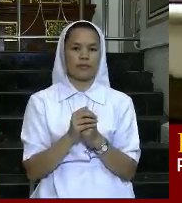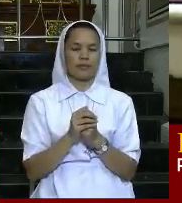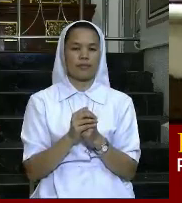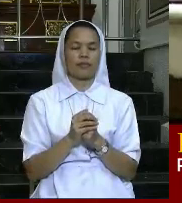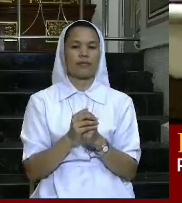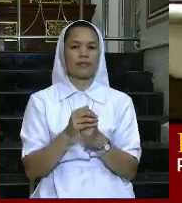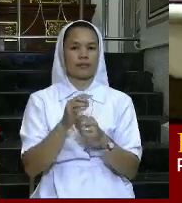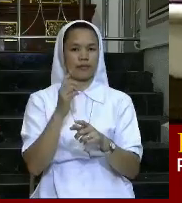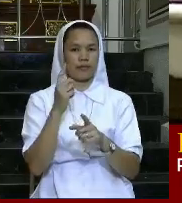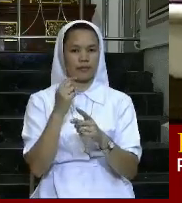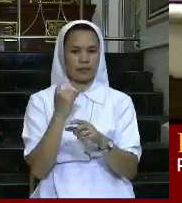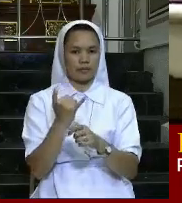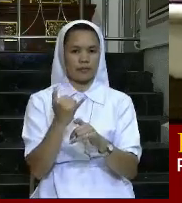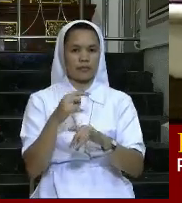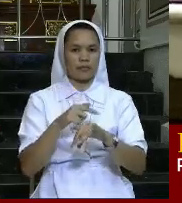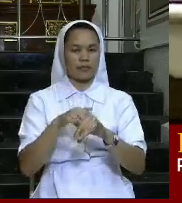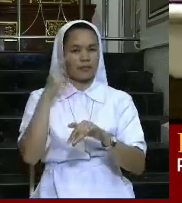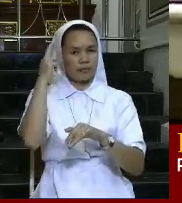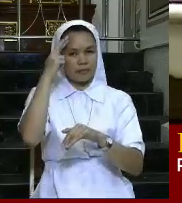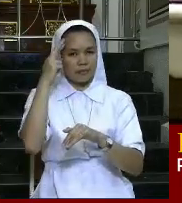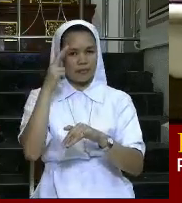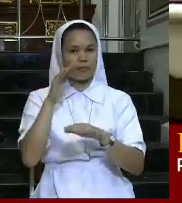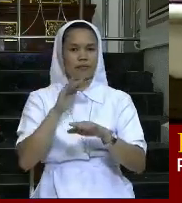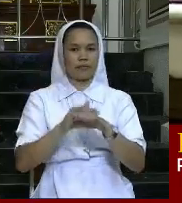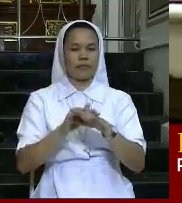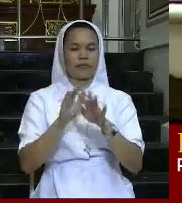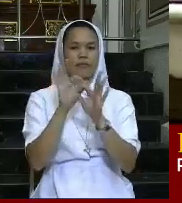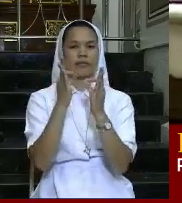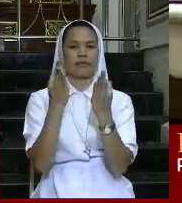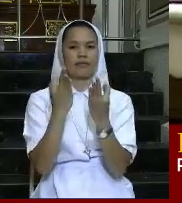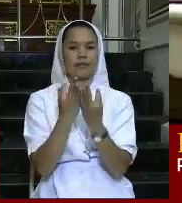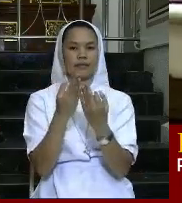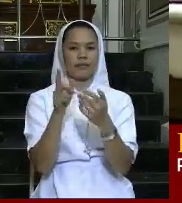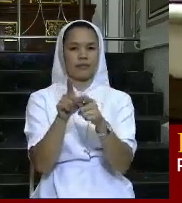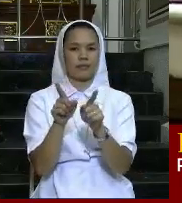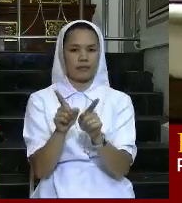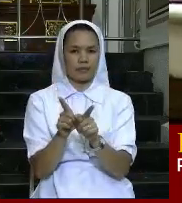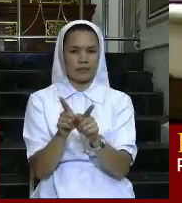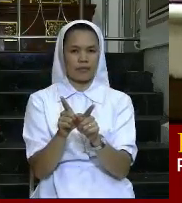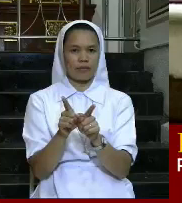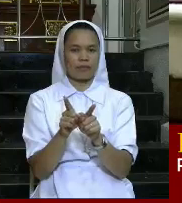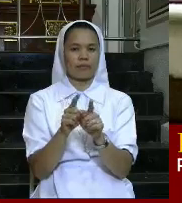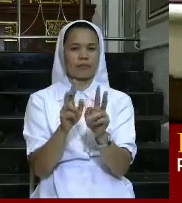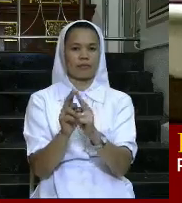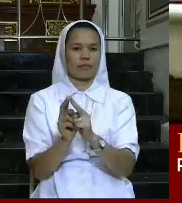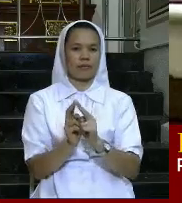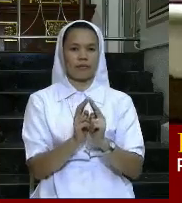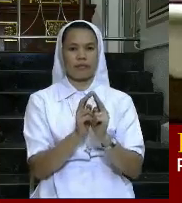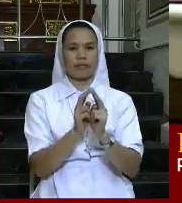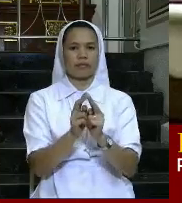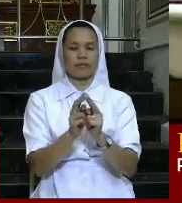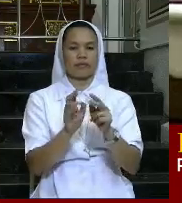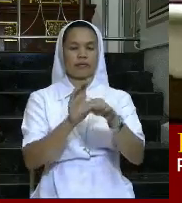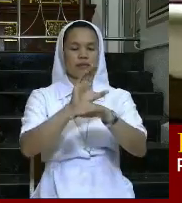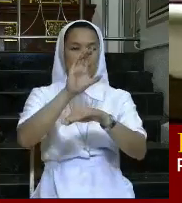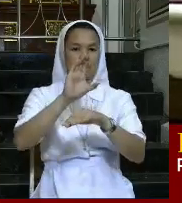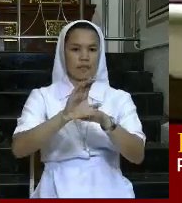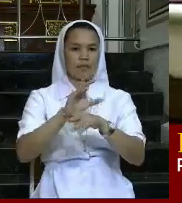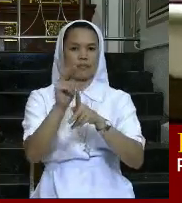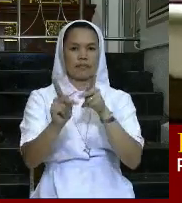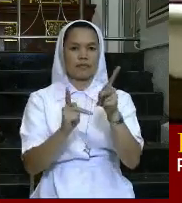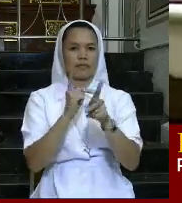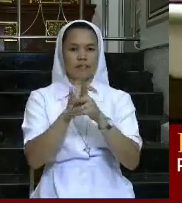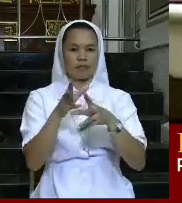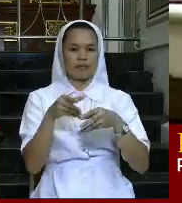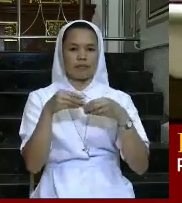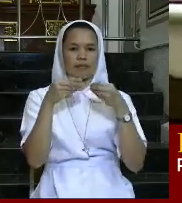It is time for us to reflect on our families as domestic church that provides a